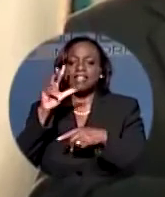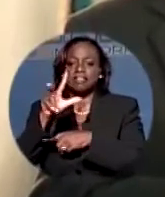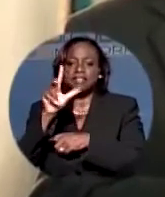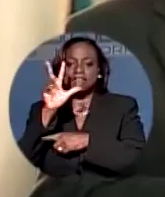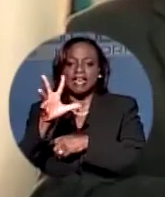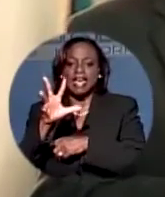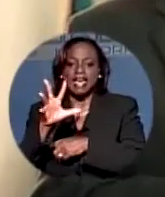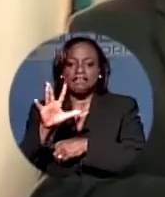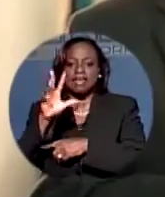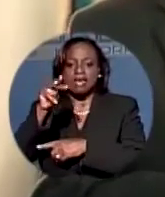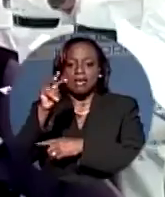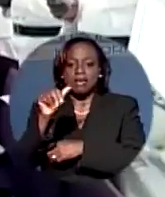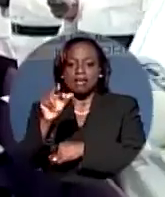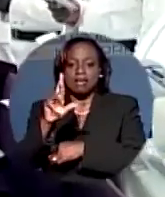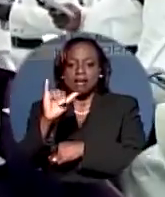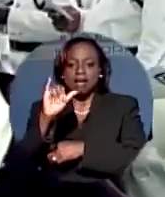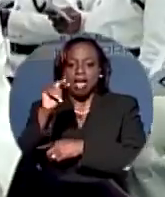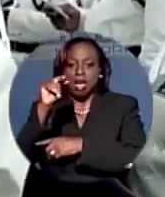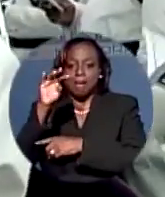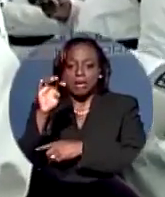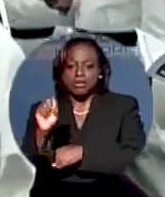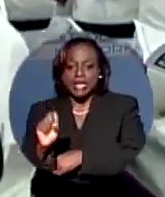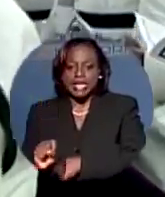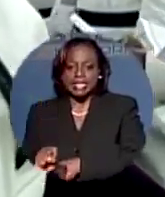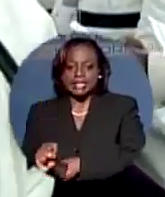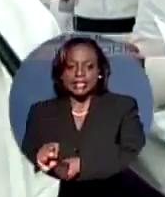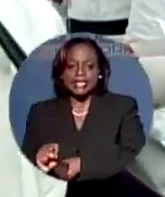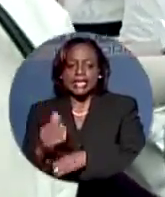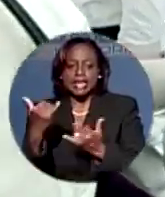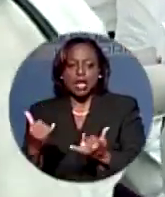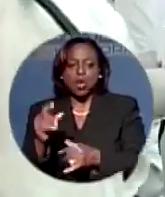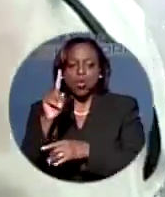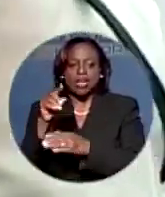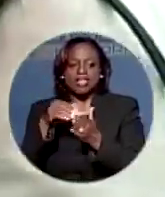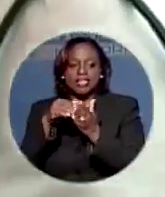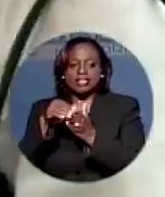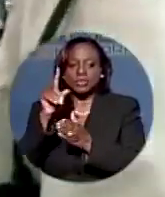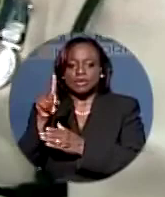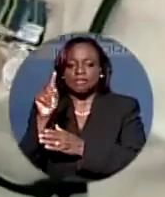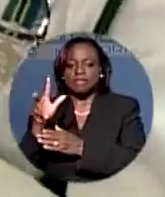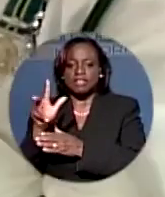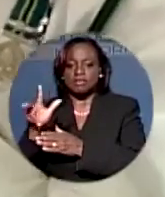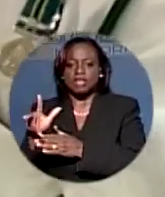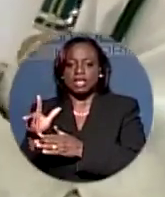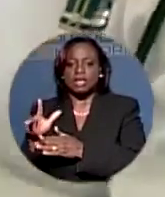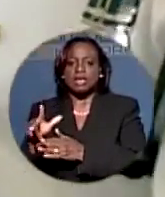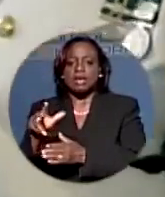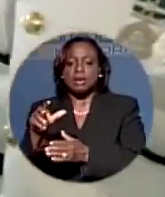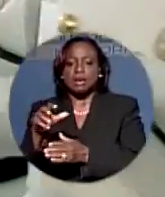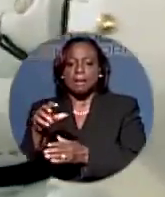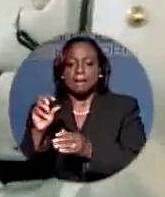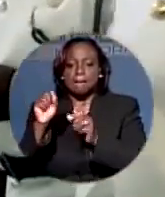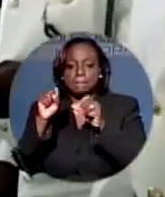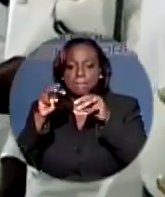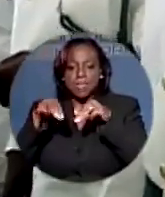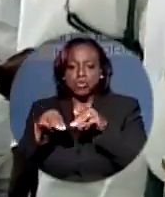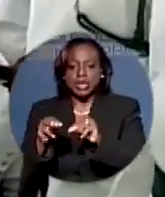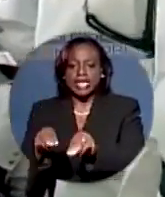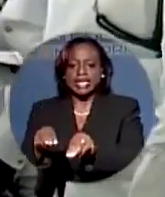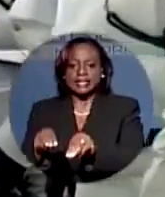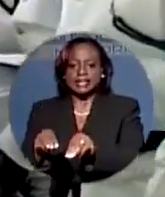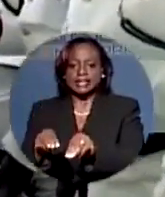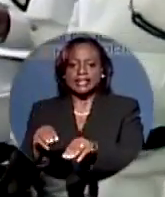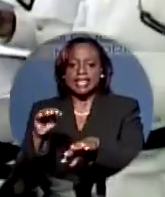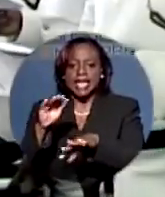Marines. Right now, there are 1,103 officers and Marines on the Defense Force. Turnquest states that the